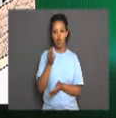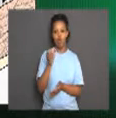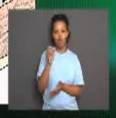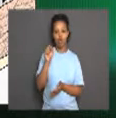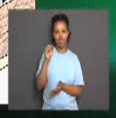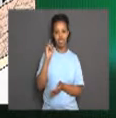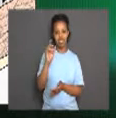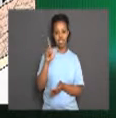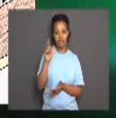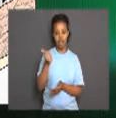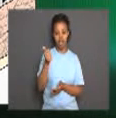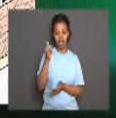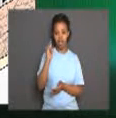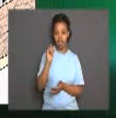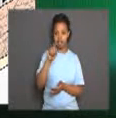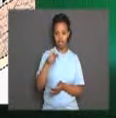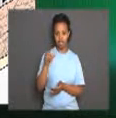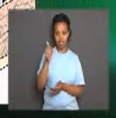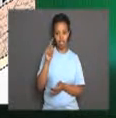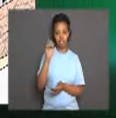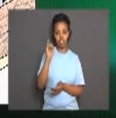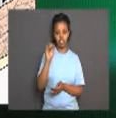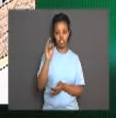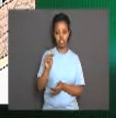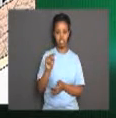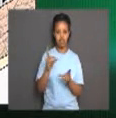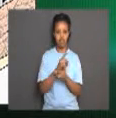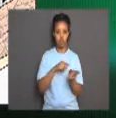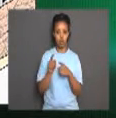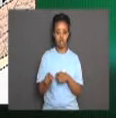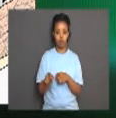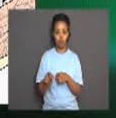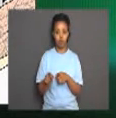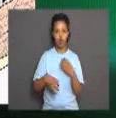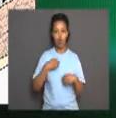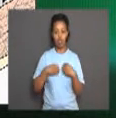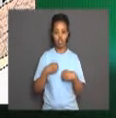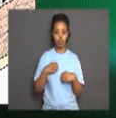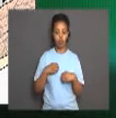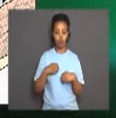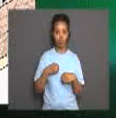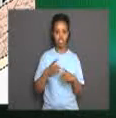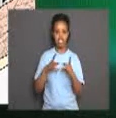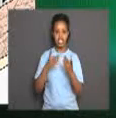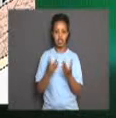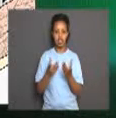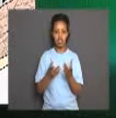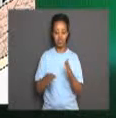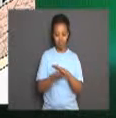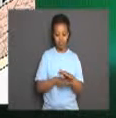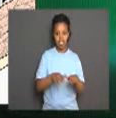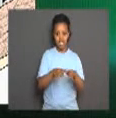Fossilization can happen when sediment buries the remaining hard parts of the organism,